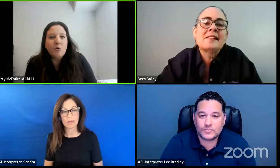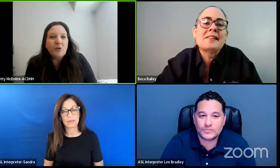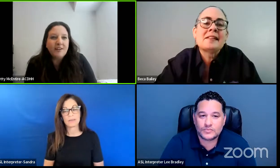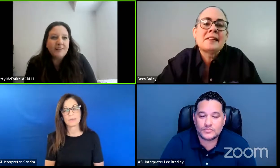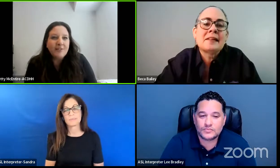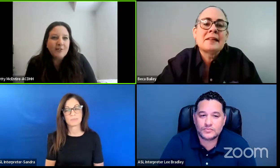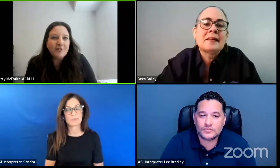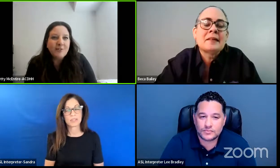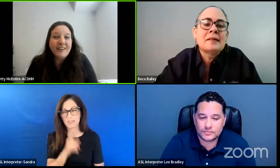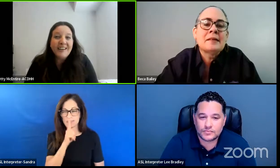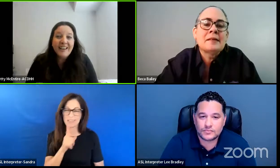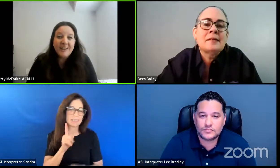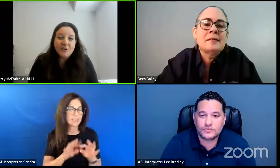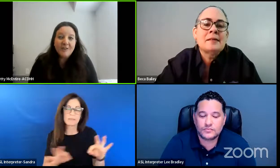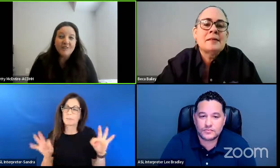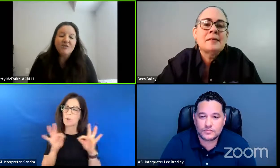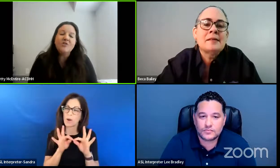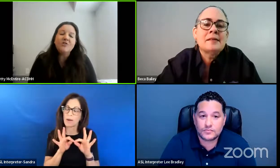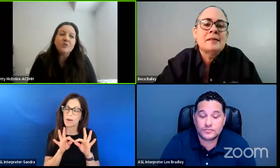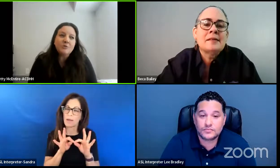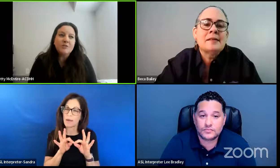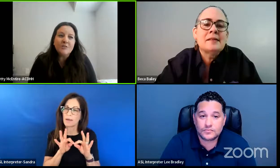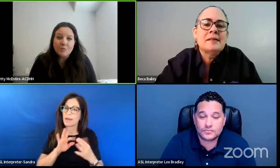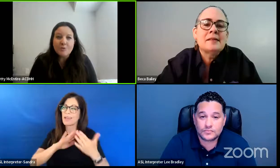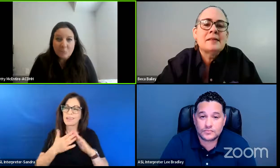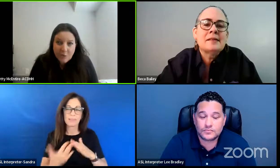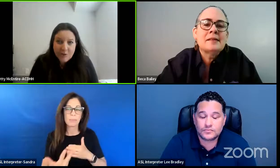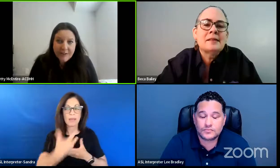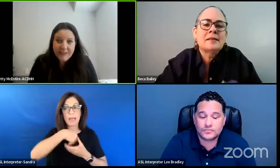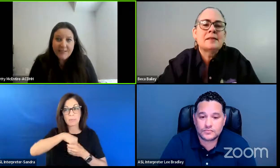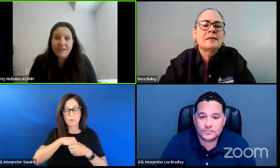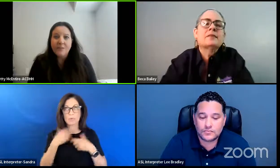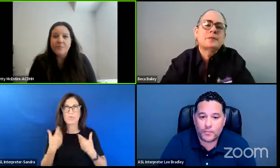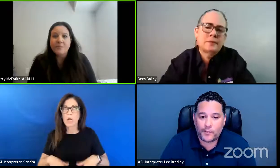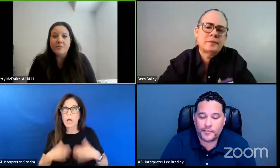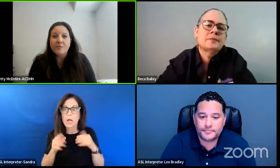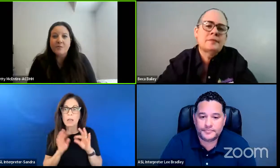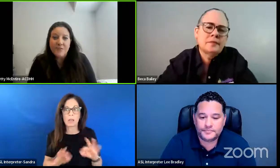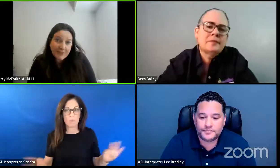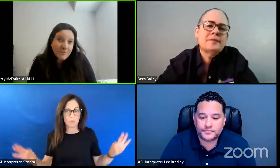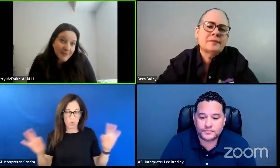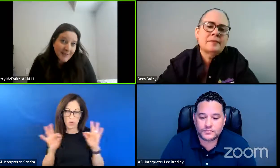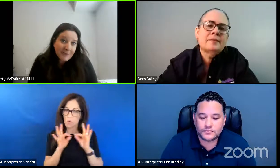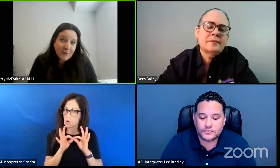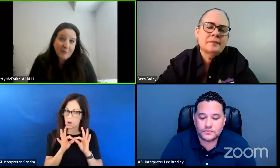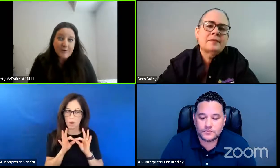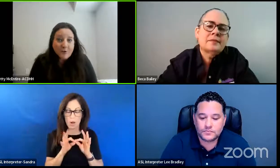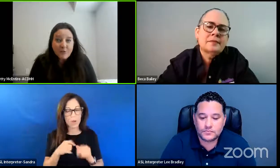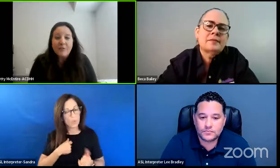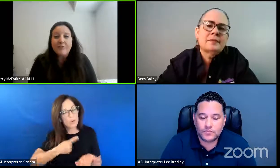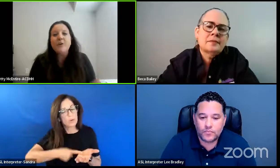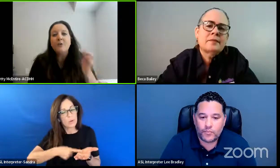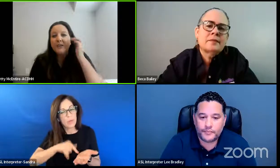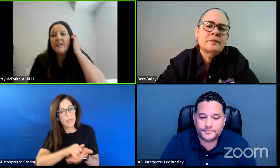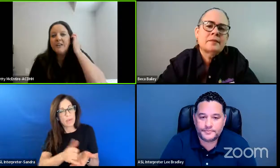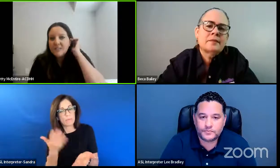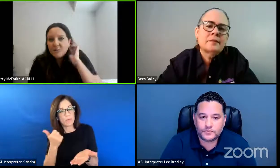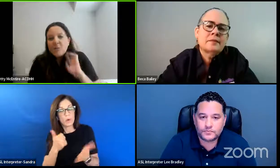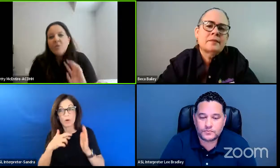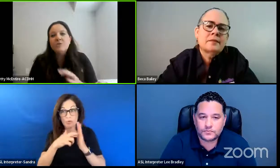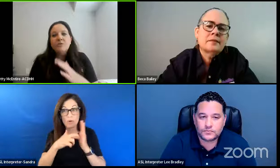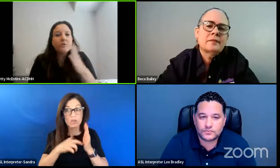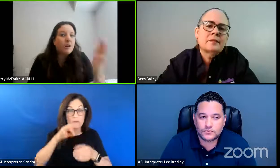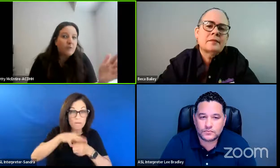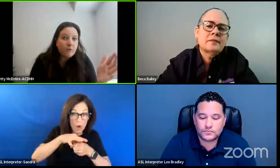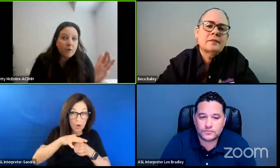it's just important. You know, civic engagement is super, super important. We've talked about that before: registering to vote, getting to